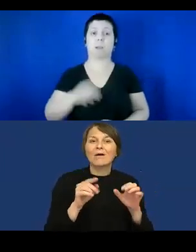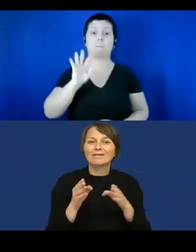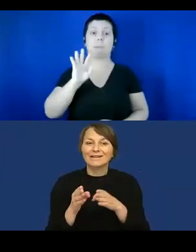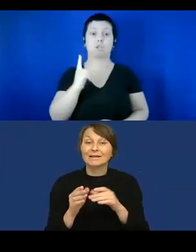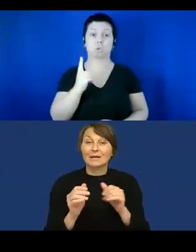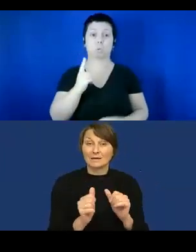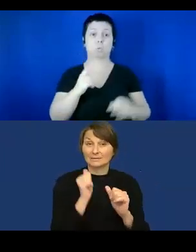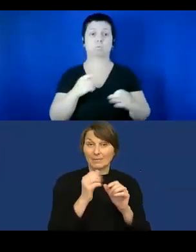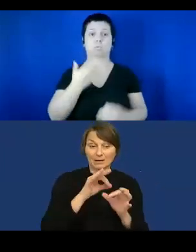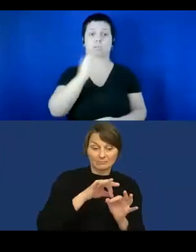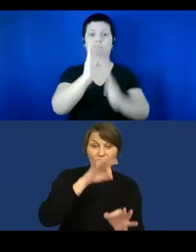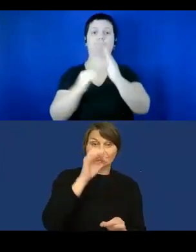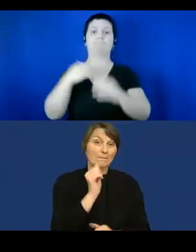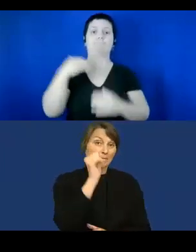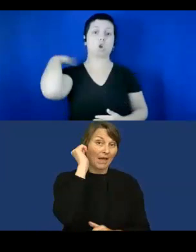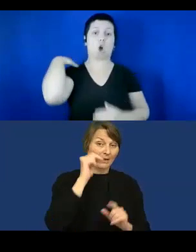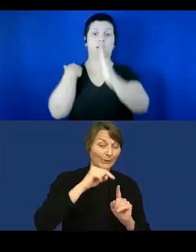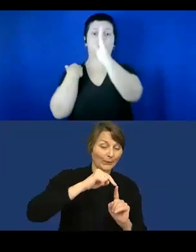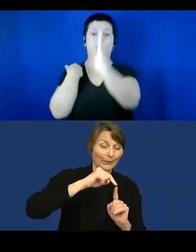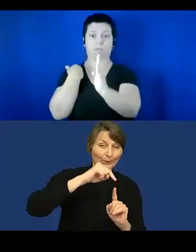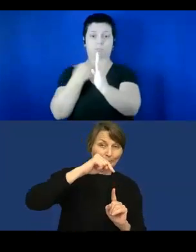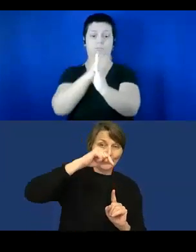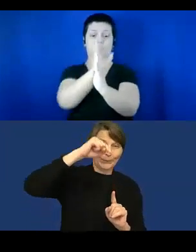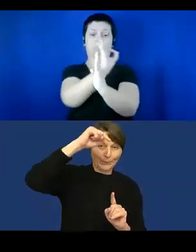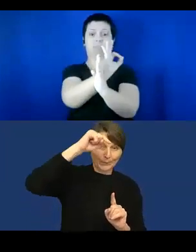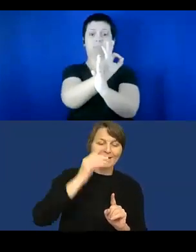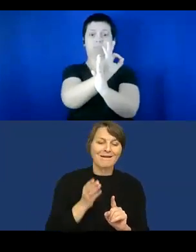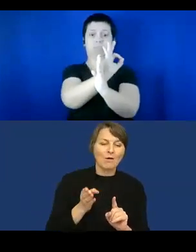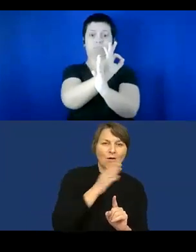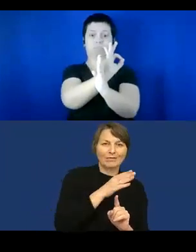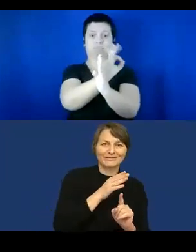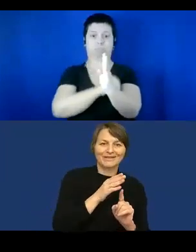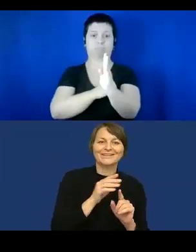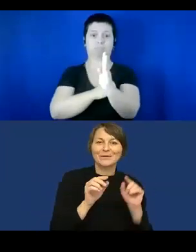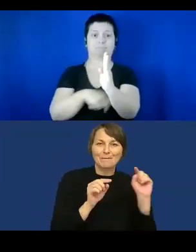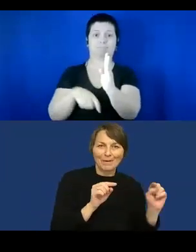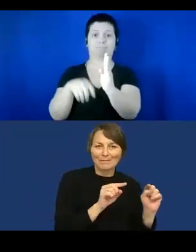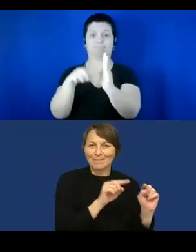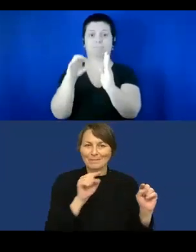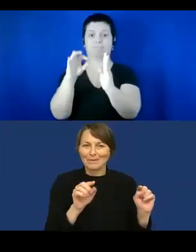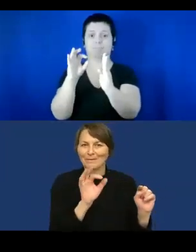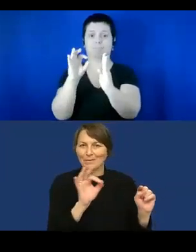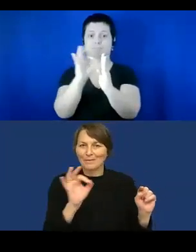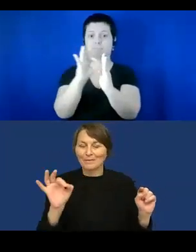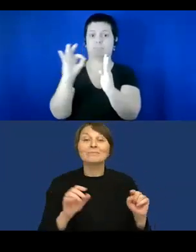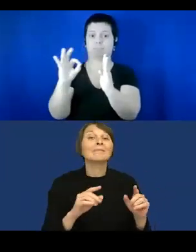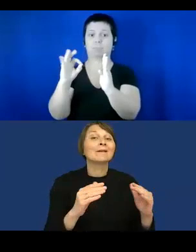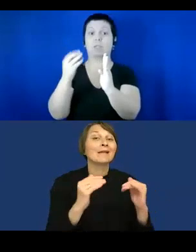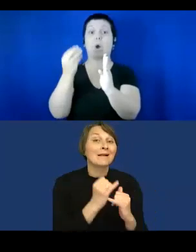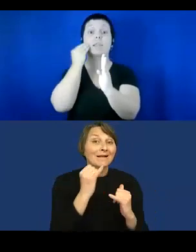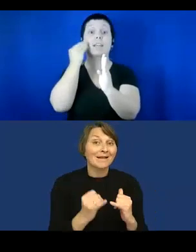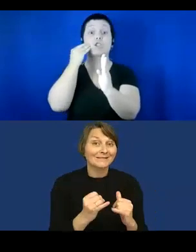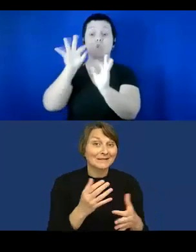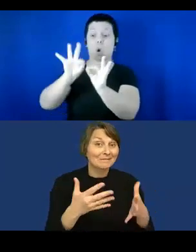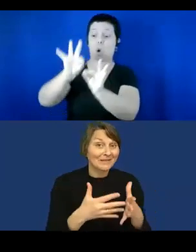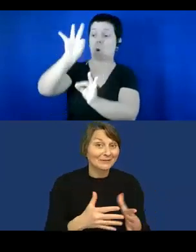spine. And the last condition which we tested was vertical distances. So this was the same as